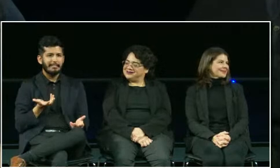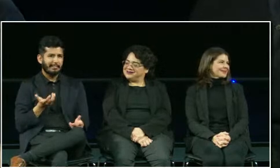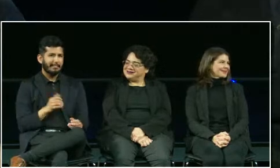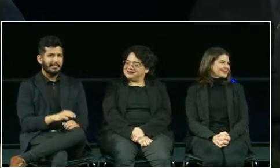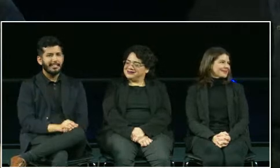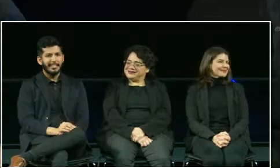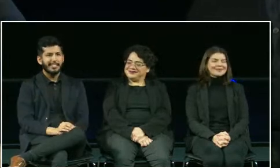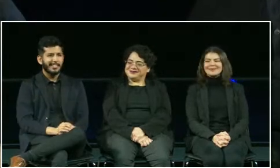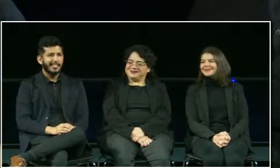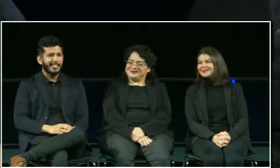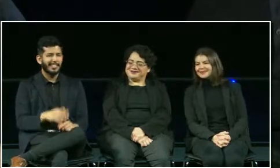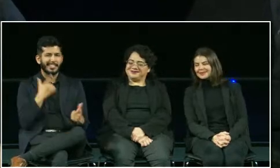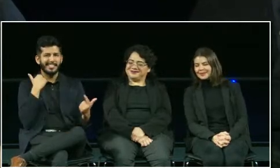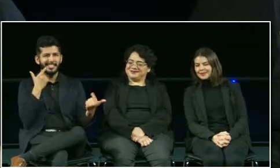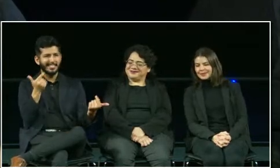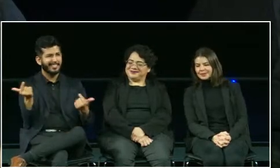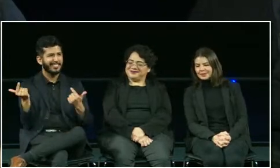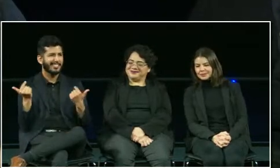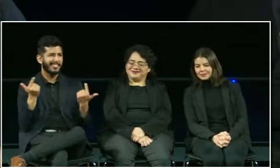And